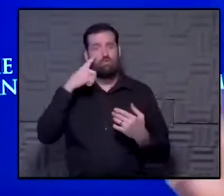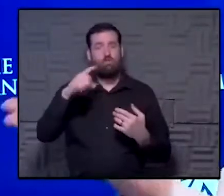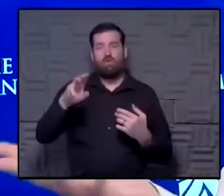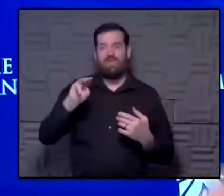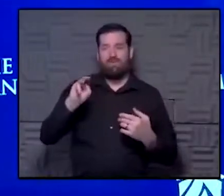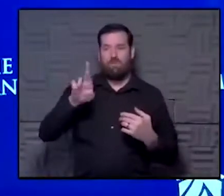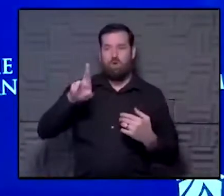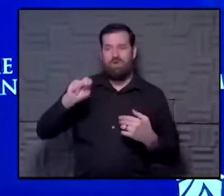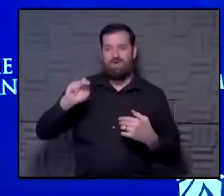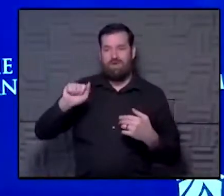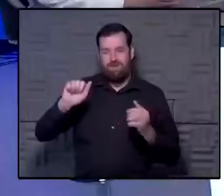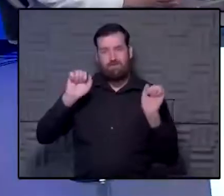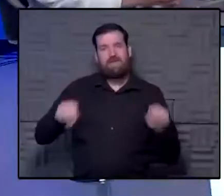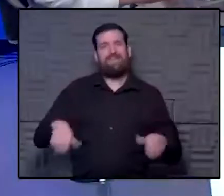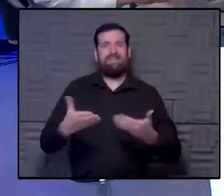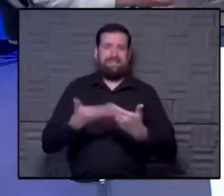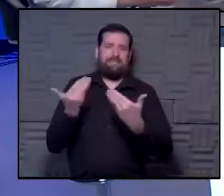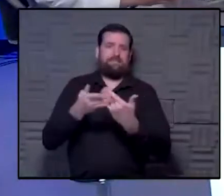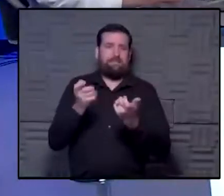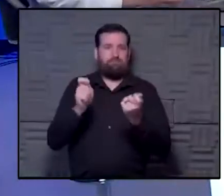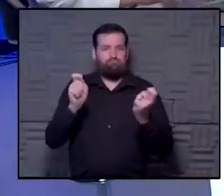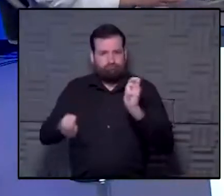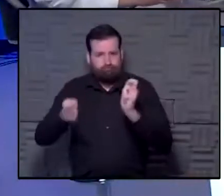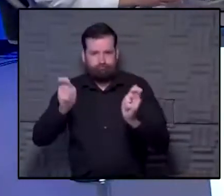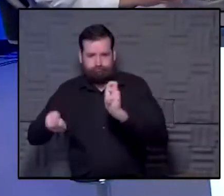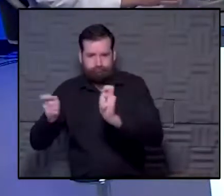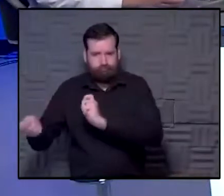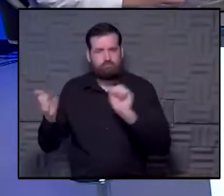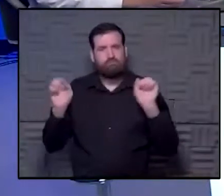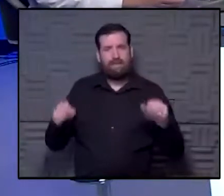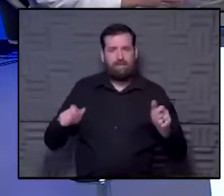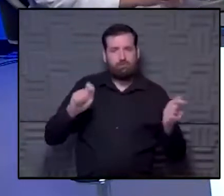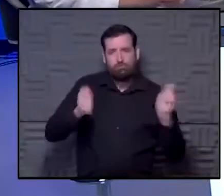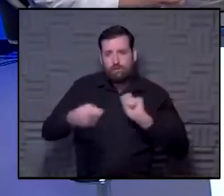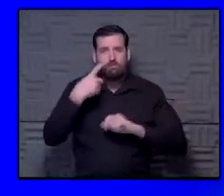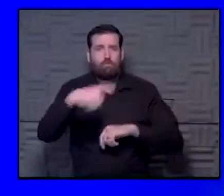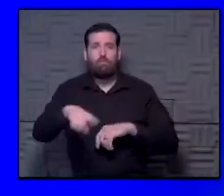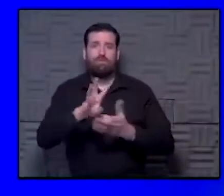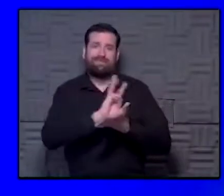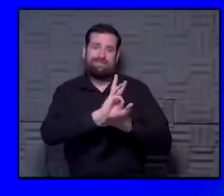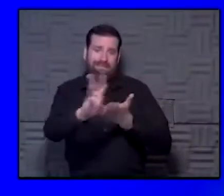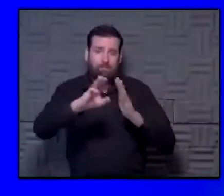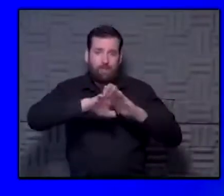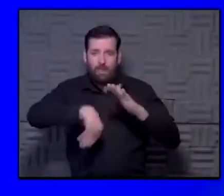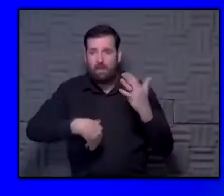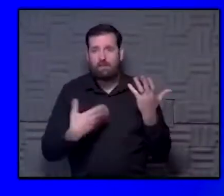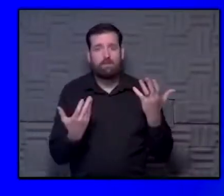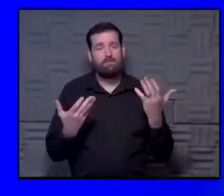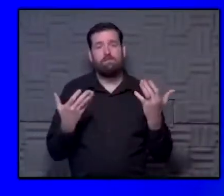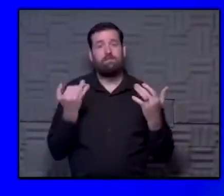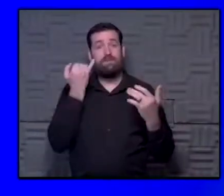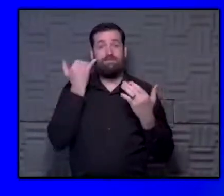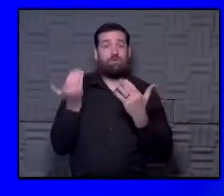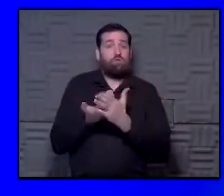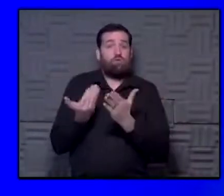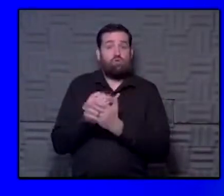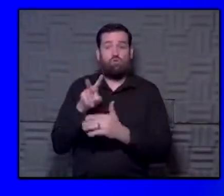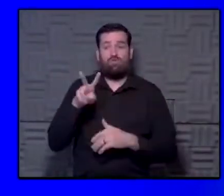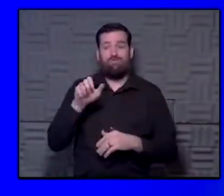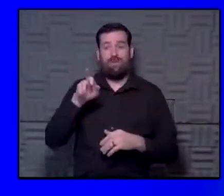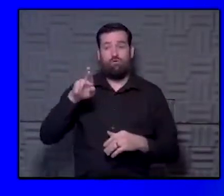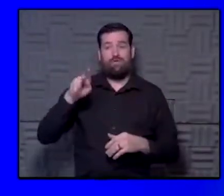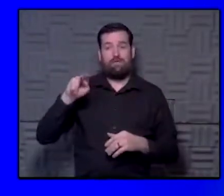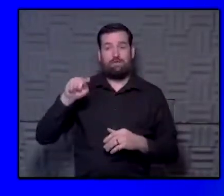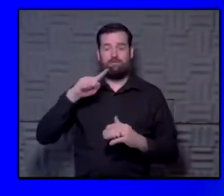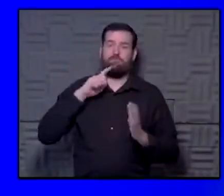on a dime. Yeah, absolutely. We heard that they could pivot and change, within 6 weeks if there's a new variant identified that's starting